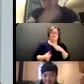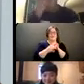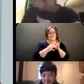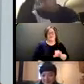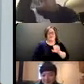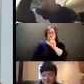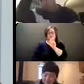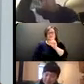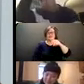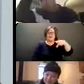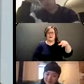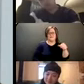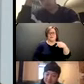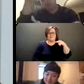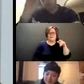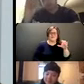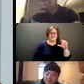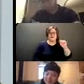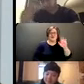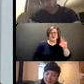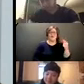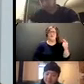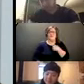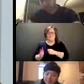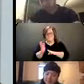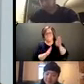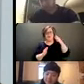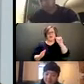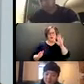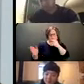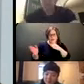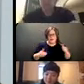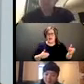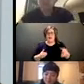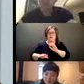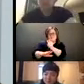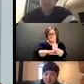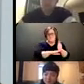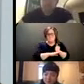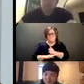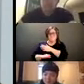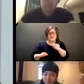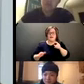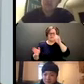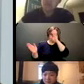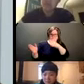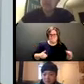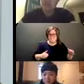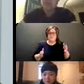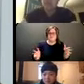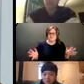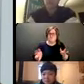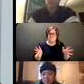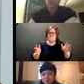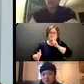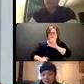STEPS develops one of a kind public art plans, installations, and engagement strategies that foster vibrant communities. And this talk is